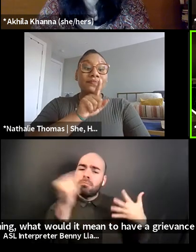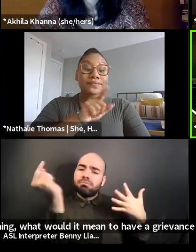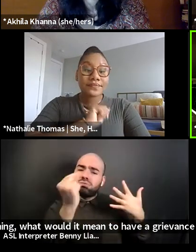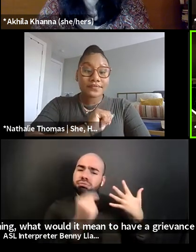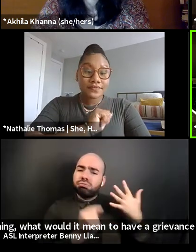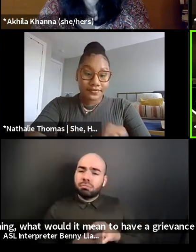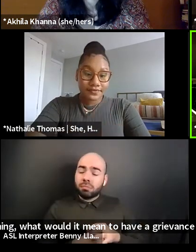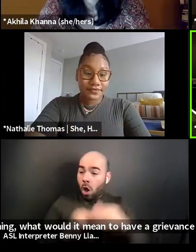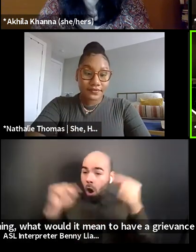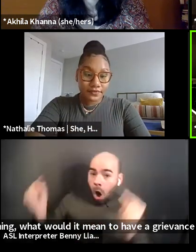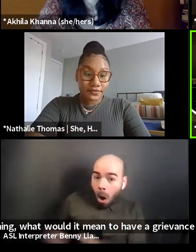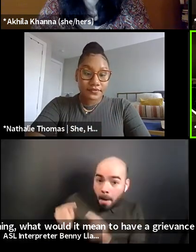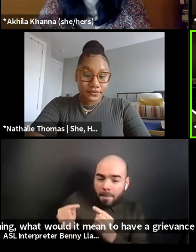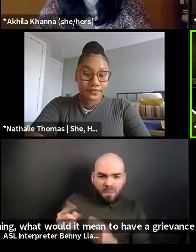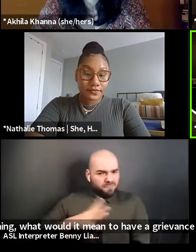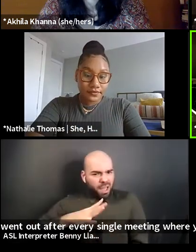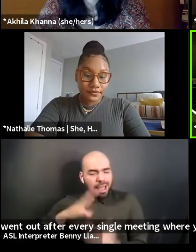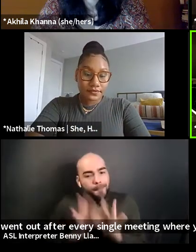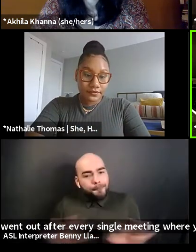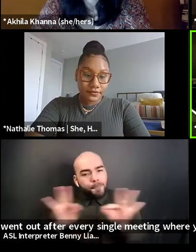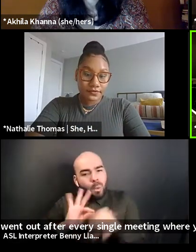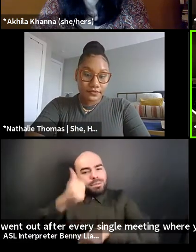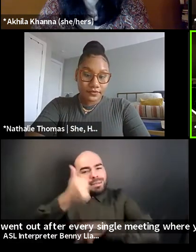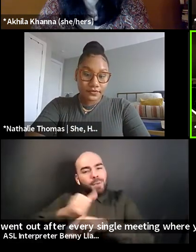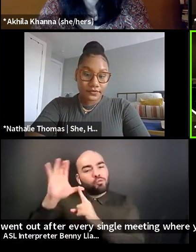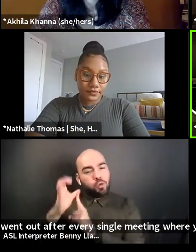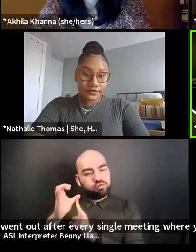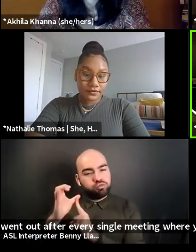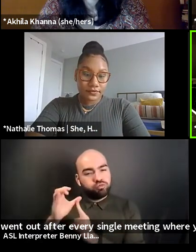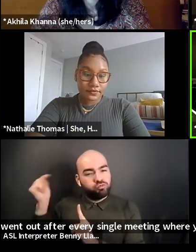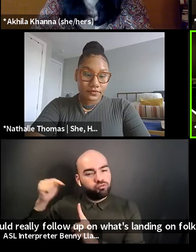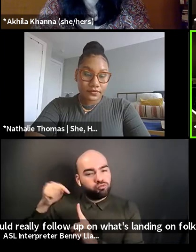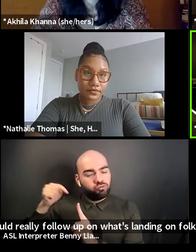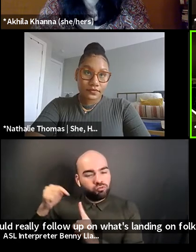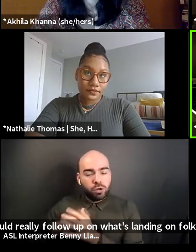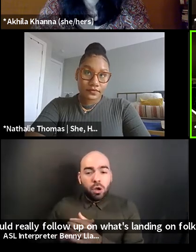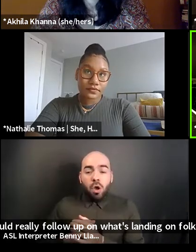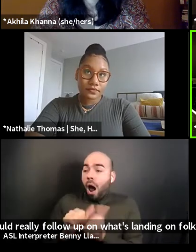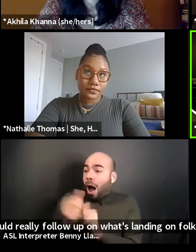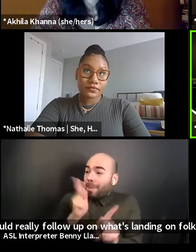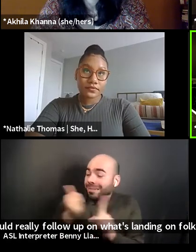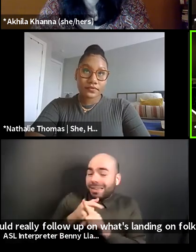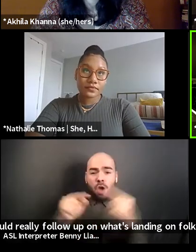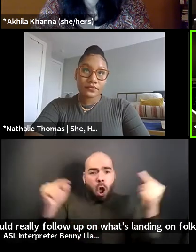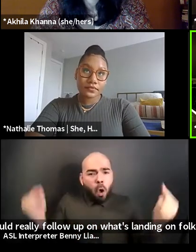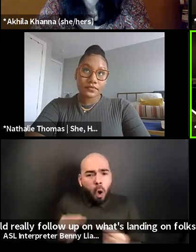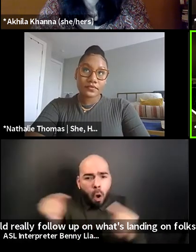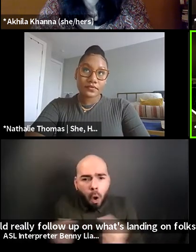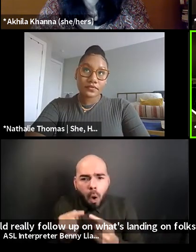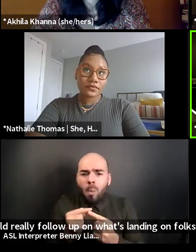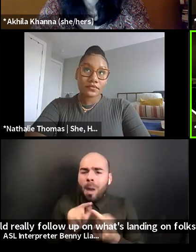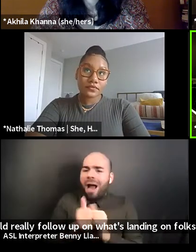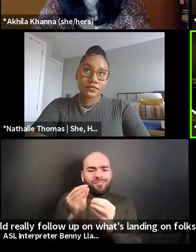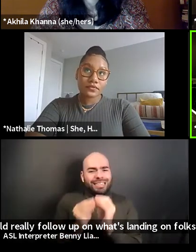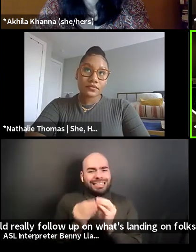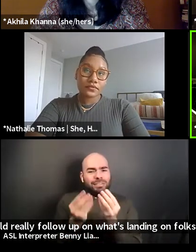single meeting, where you could really follow up on what's landing on folks in different ways, making space for real